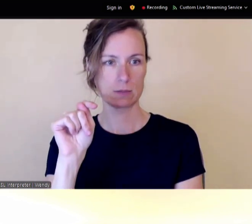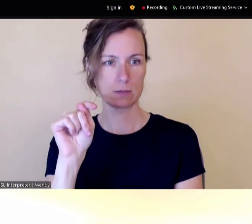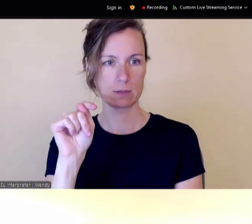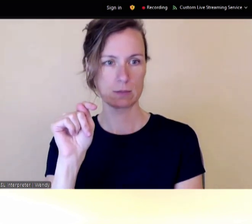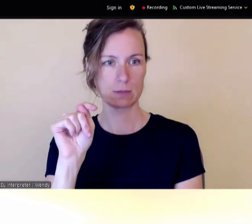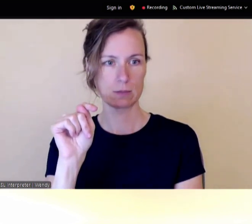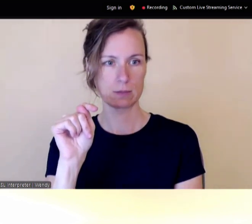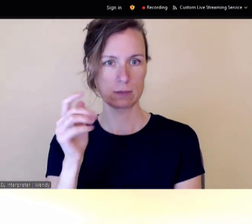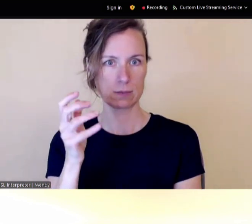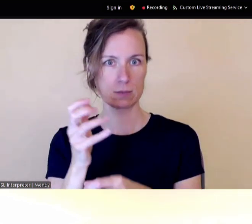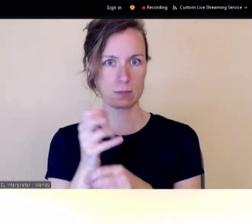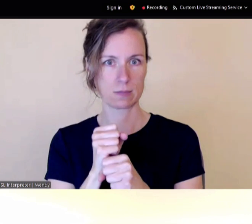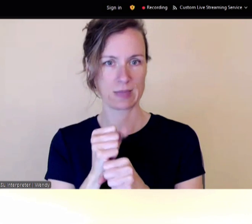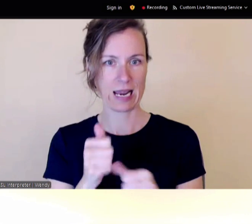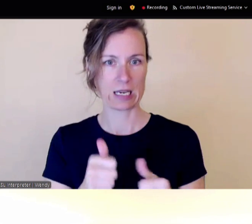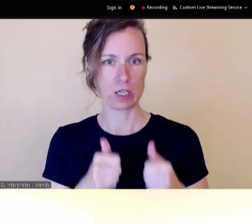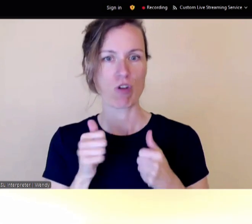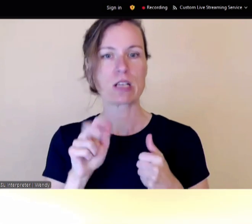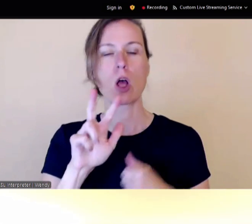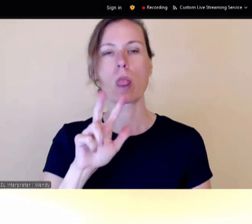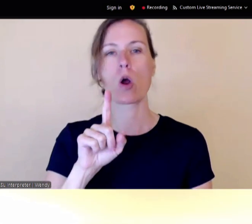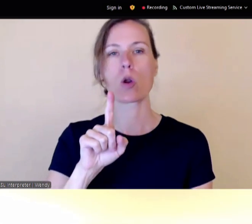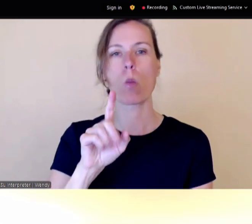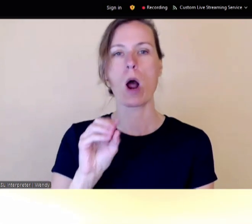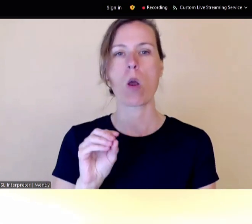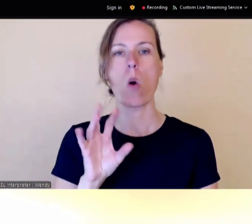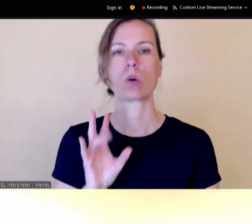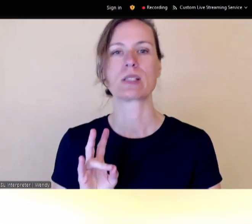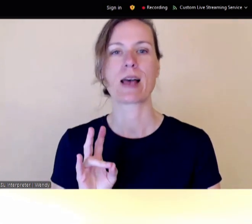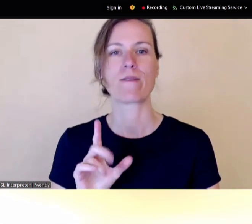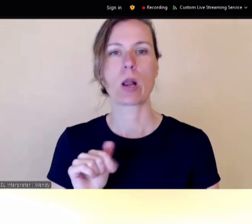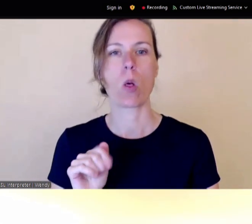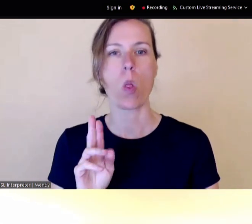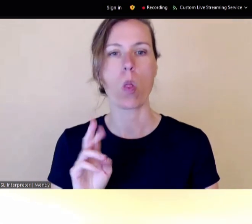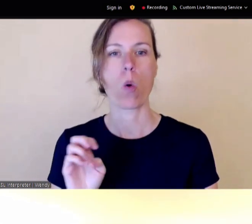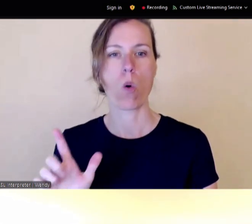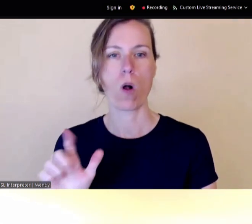getting the address, 3107 Laurel Avenue.